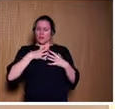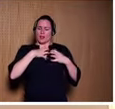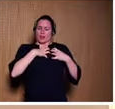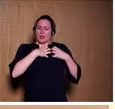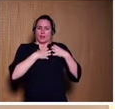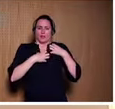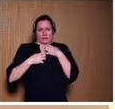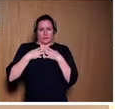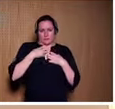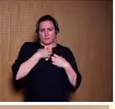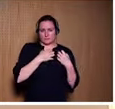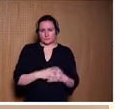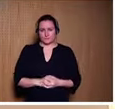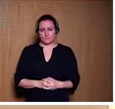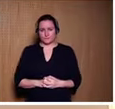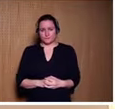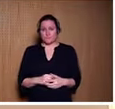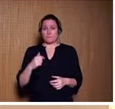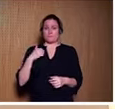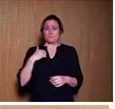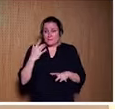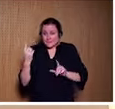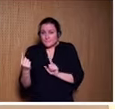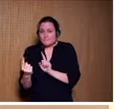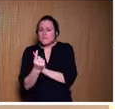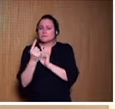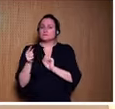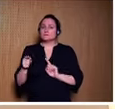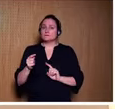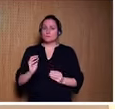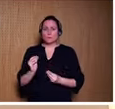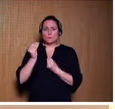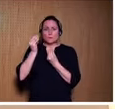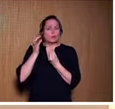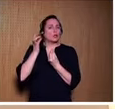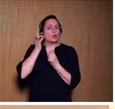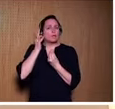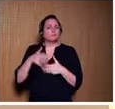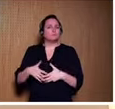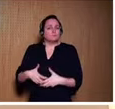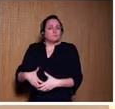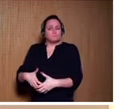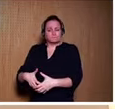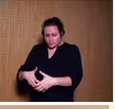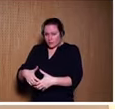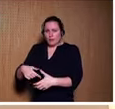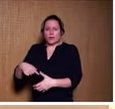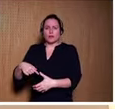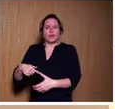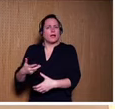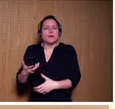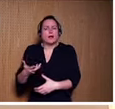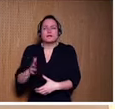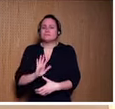Mm-hmm. I've met young adolescent girls who are pregnant because they did not have access